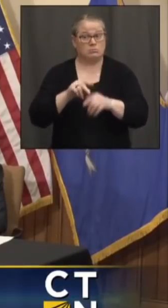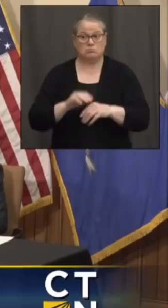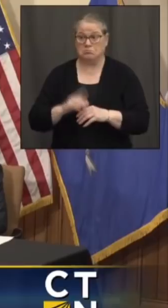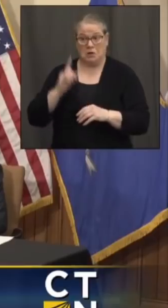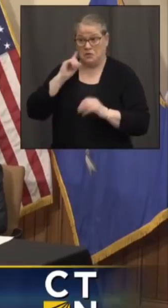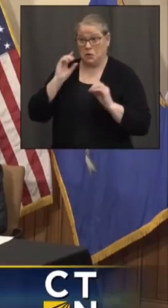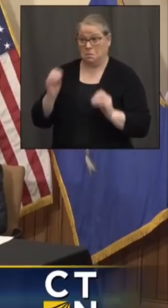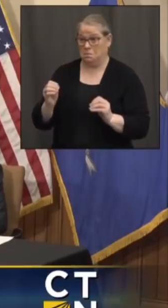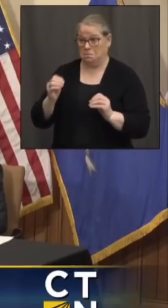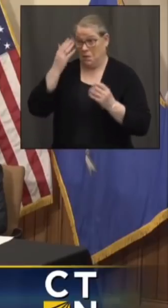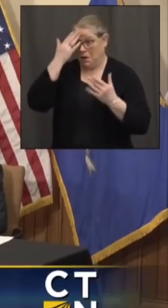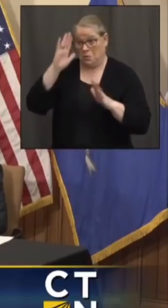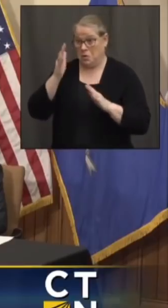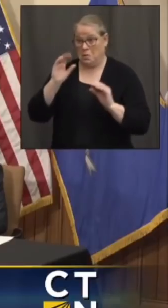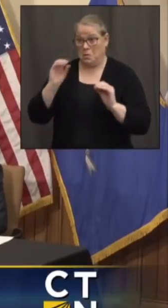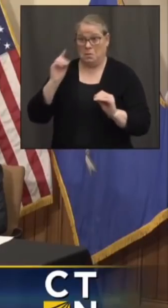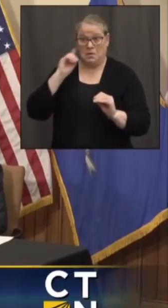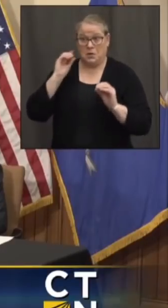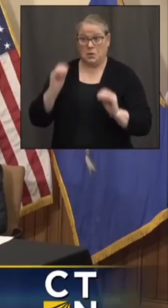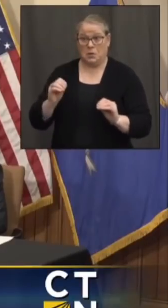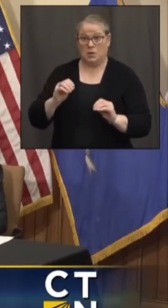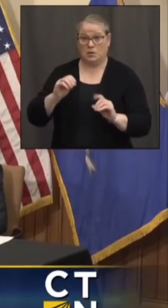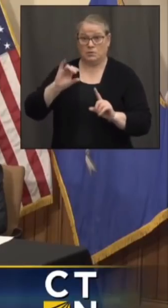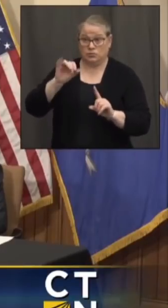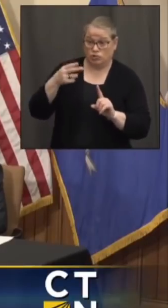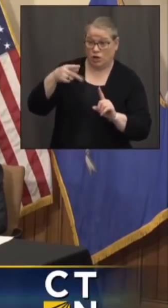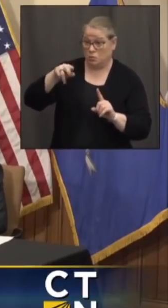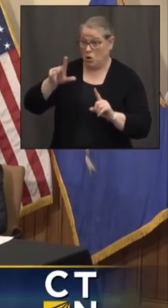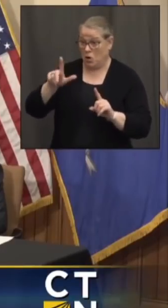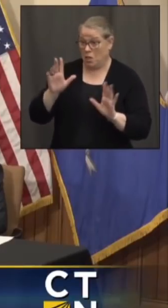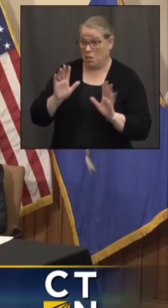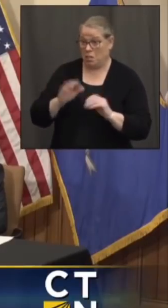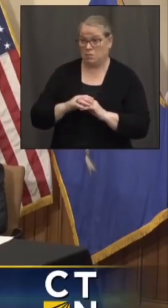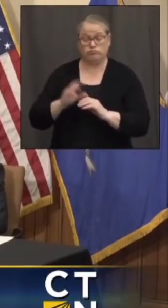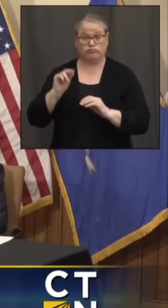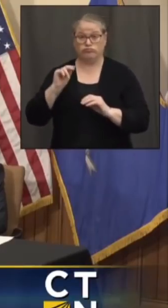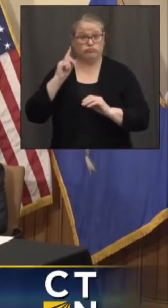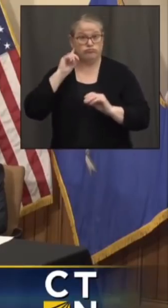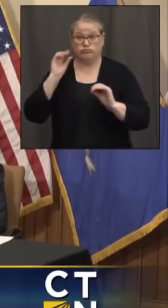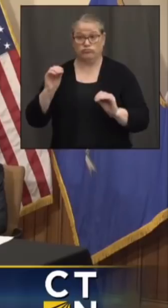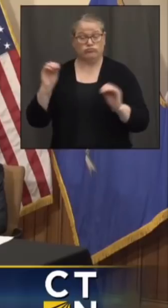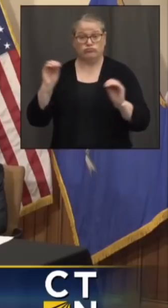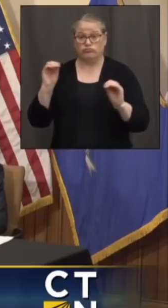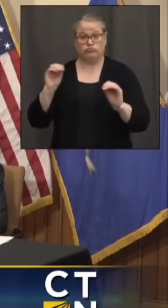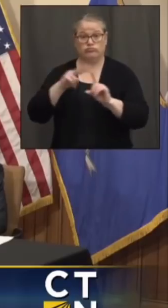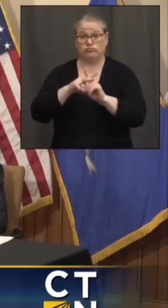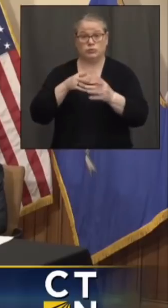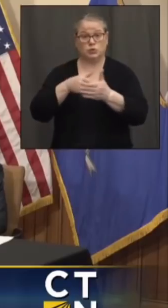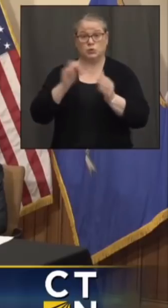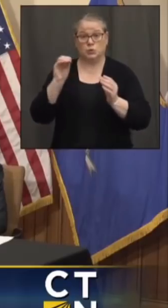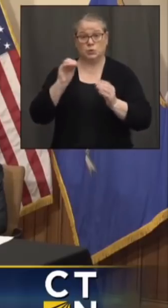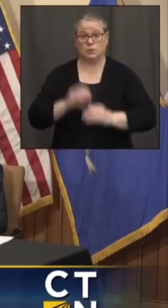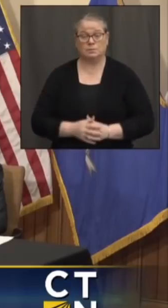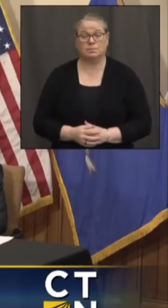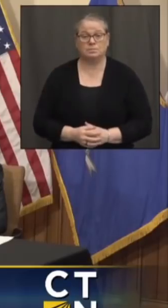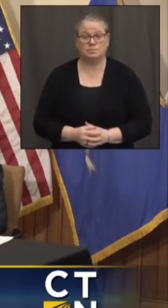of. Josh, yeah, Paul, no? No, nothing to it. No. Okay, thank you very